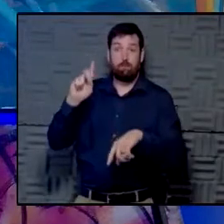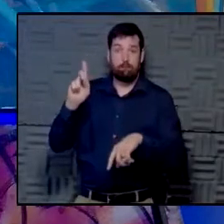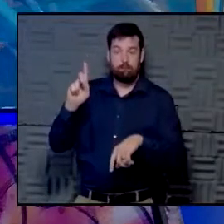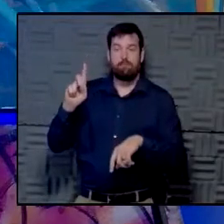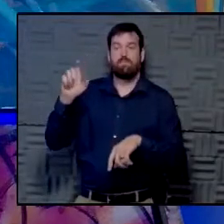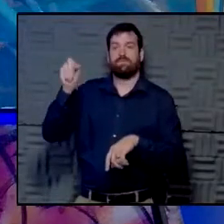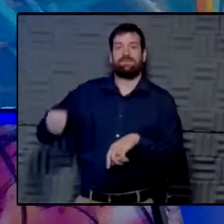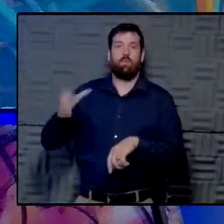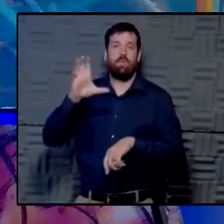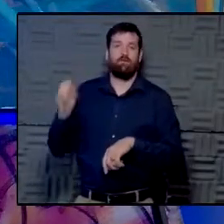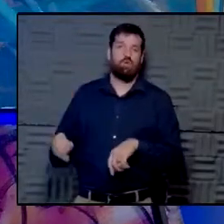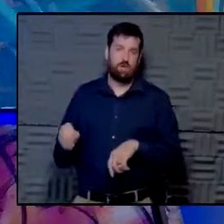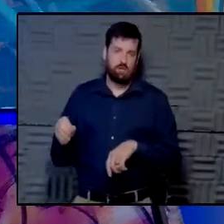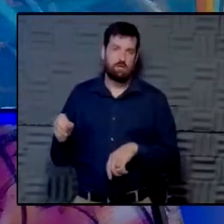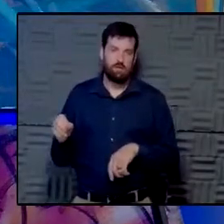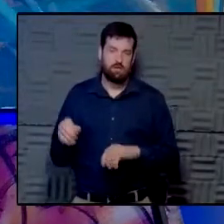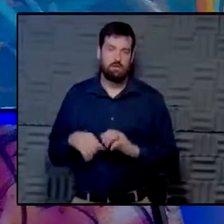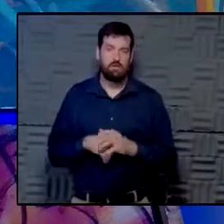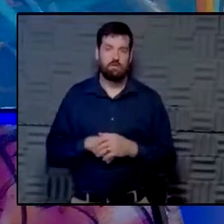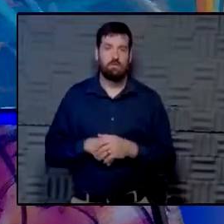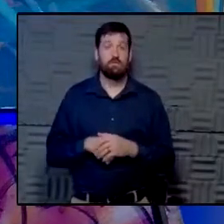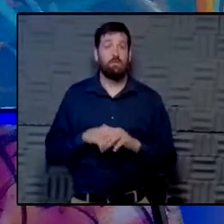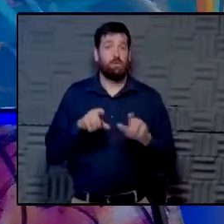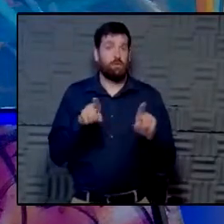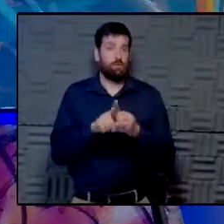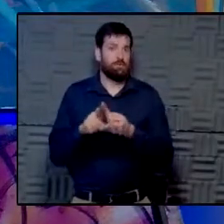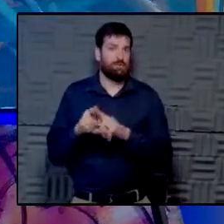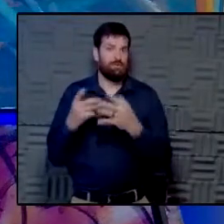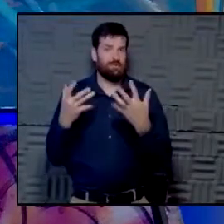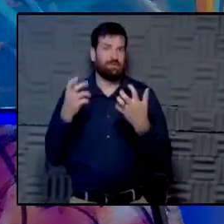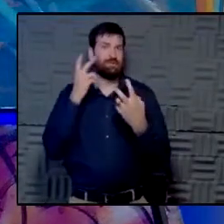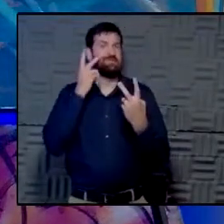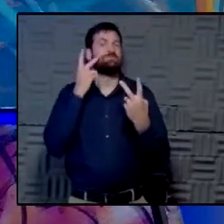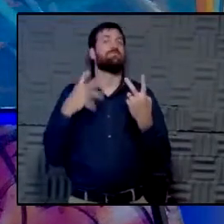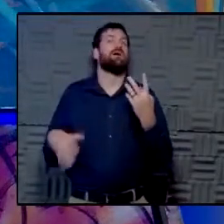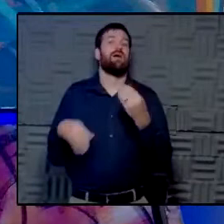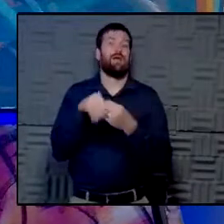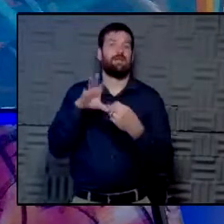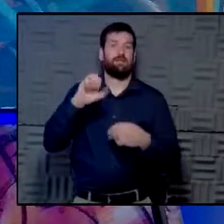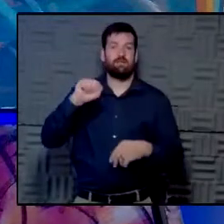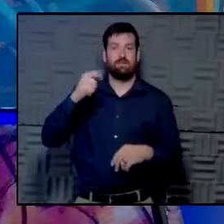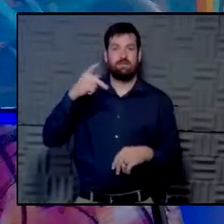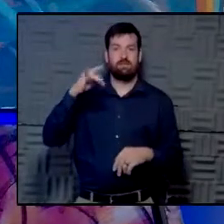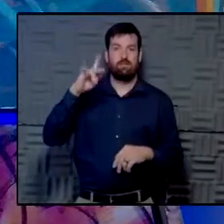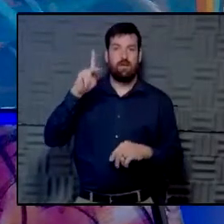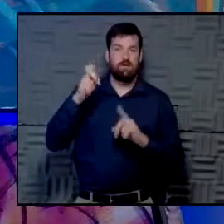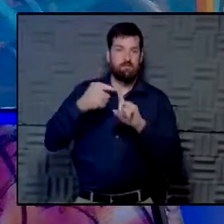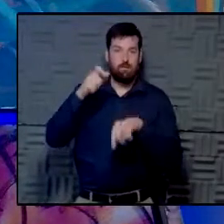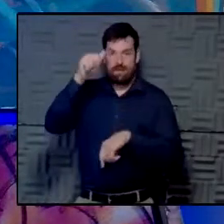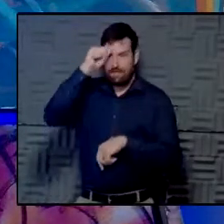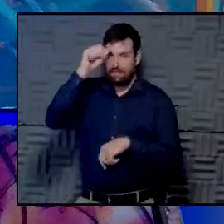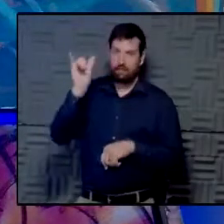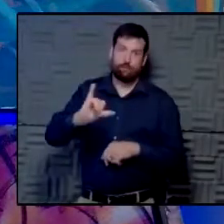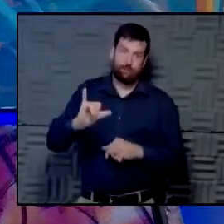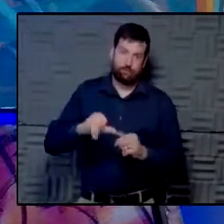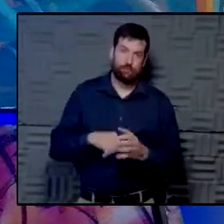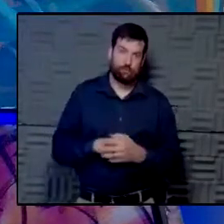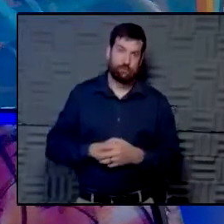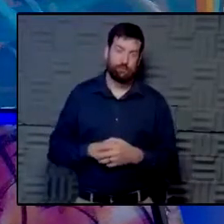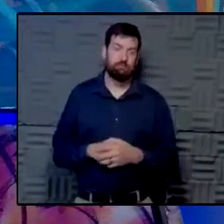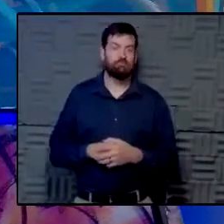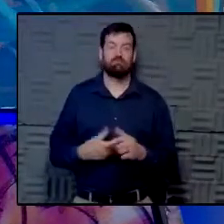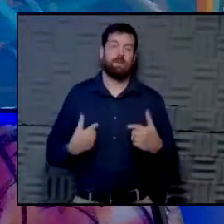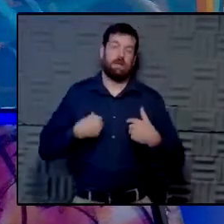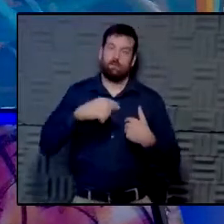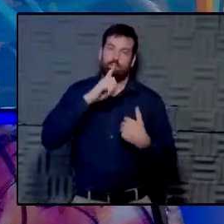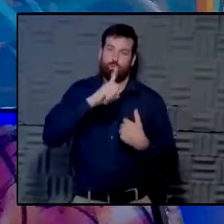variant. I think I would also like if they could be able to put in the spike from the Indian variant as well. So I'm sure they